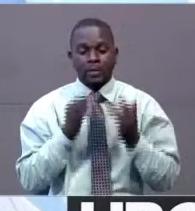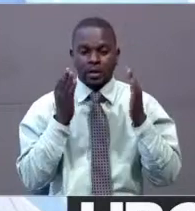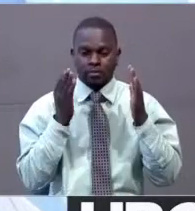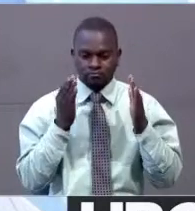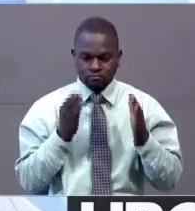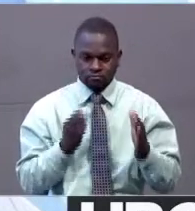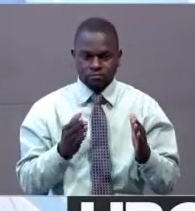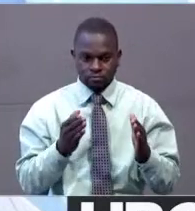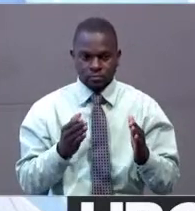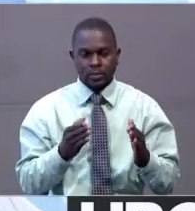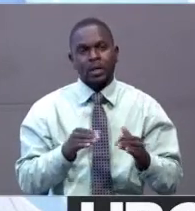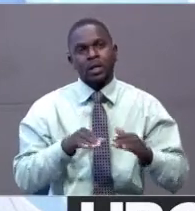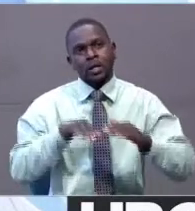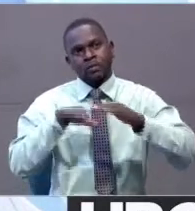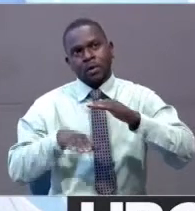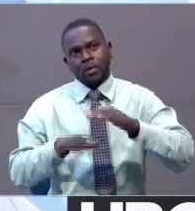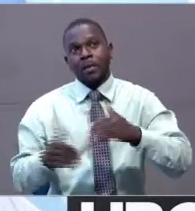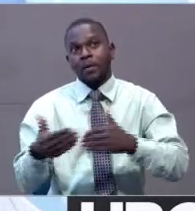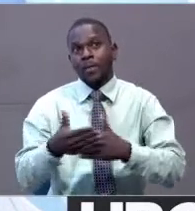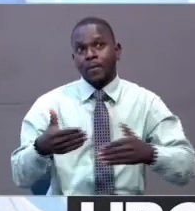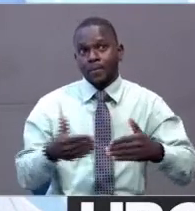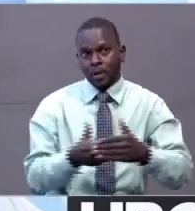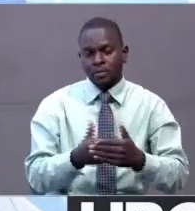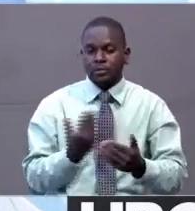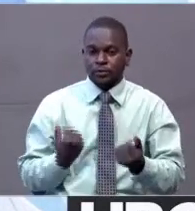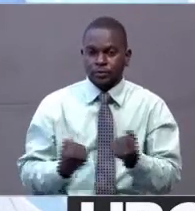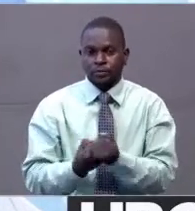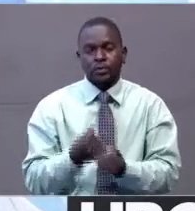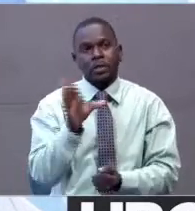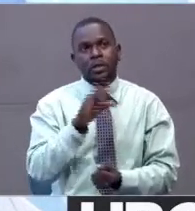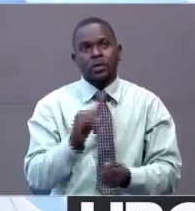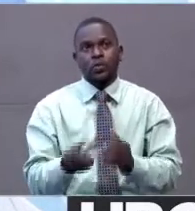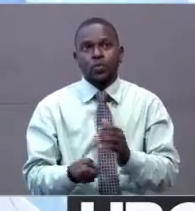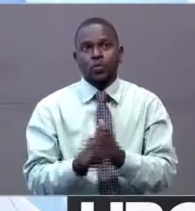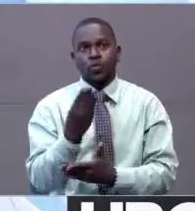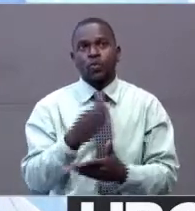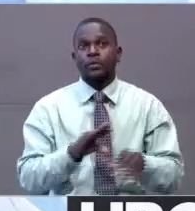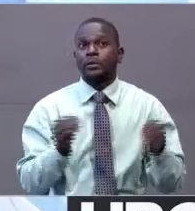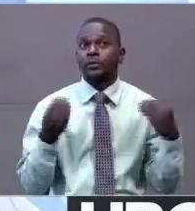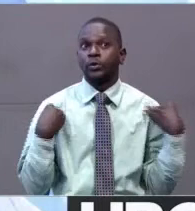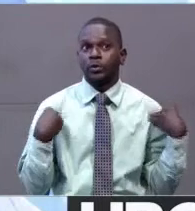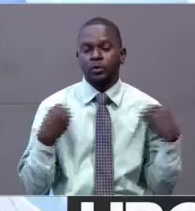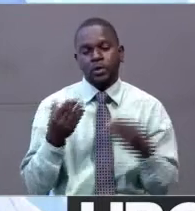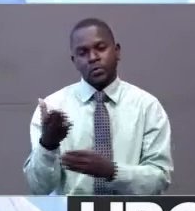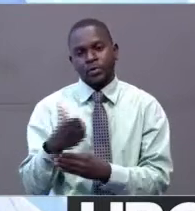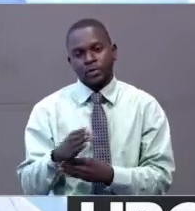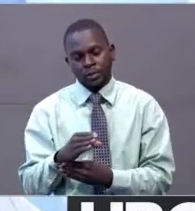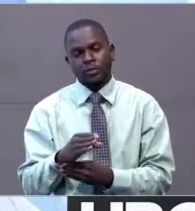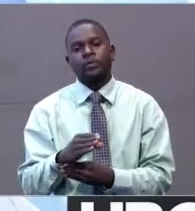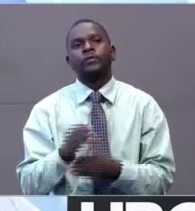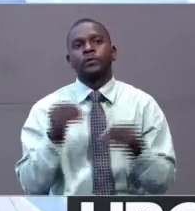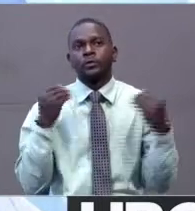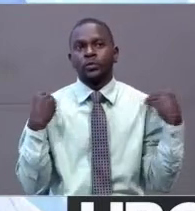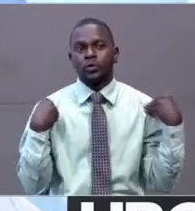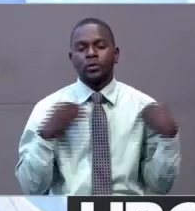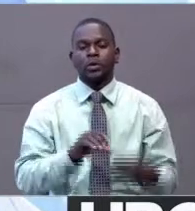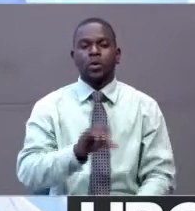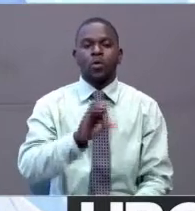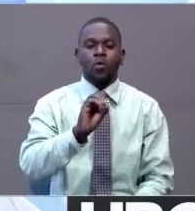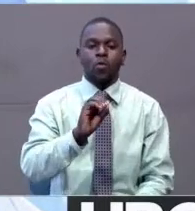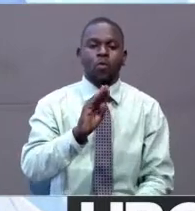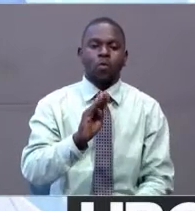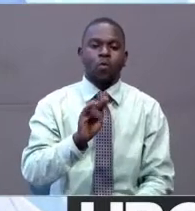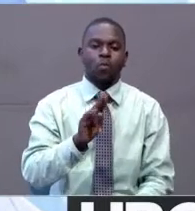to those from marginalized backgrounds to support their overall growth through sports. State Minister for Sports, Samson Obua, performed the